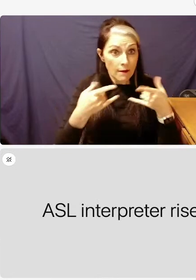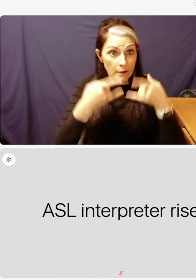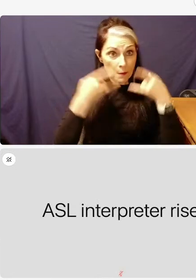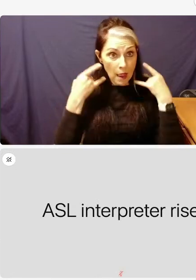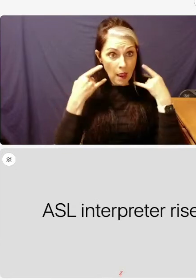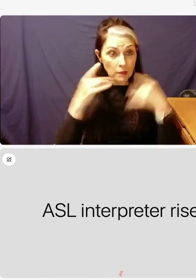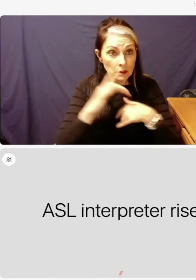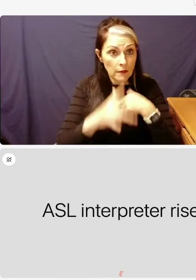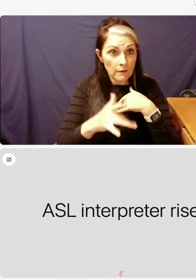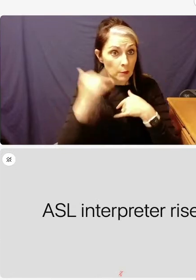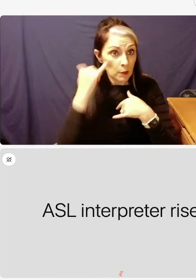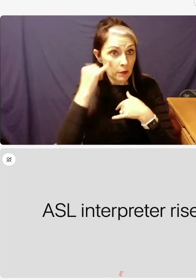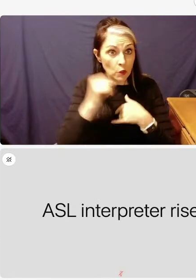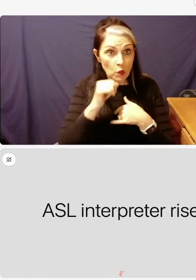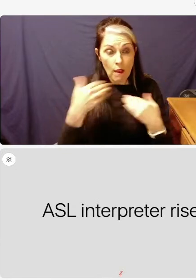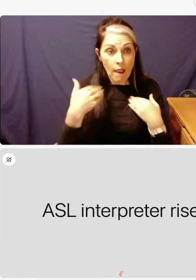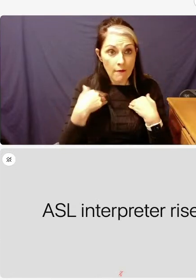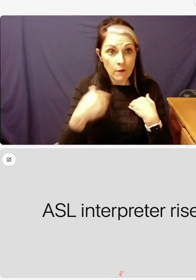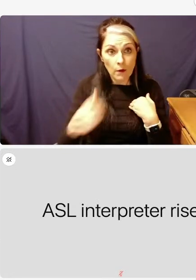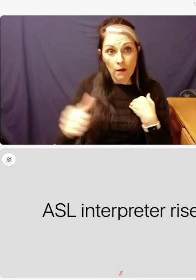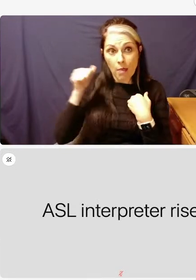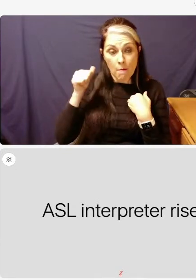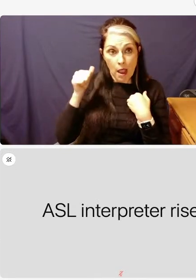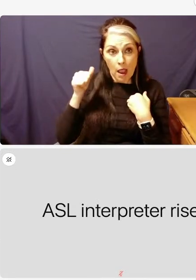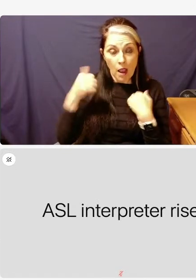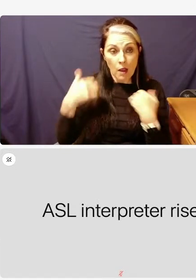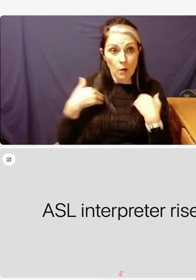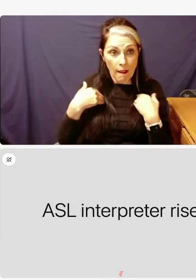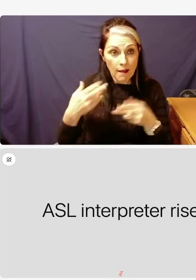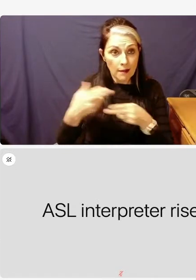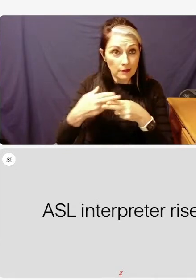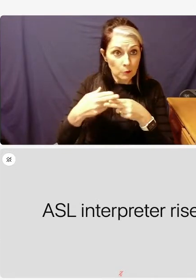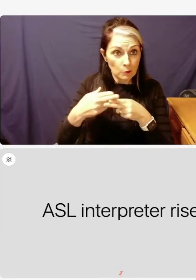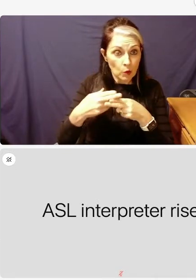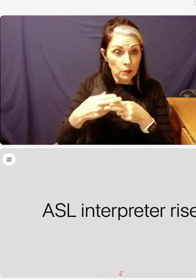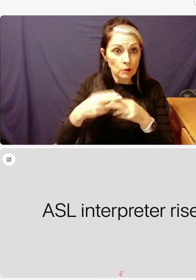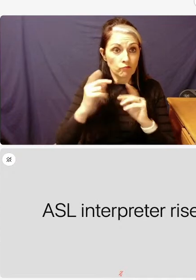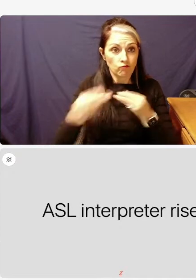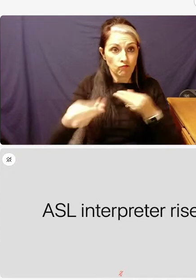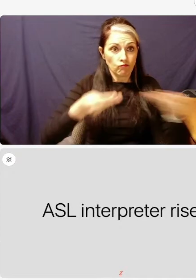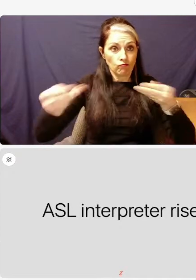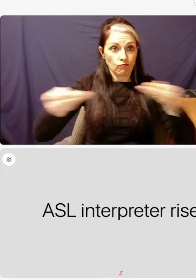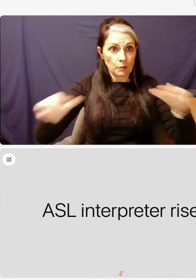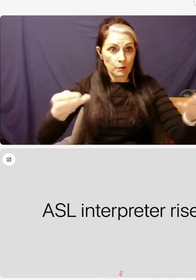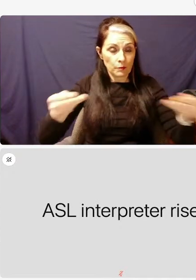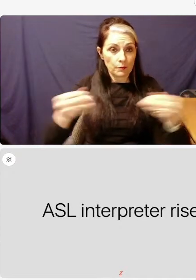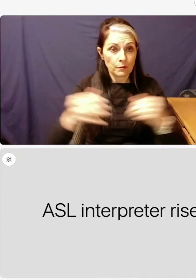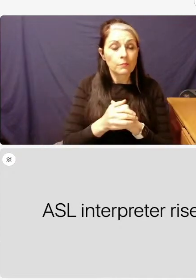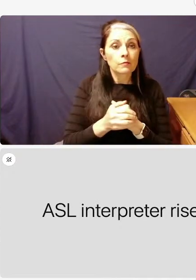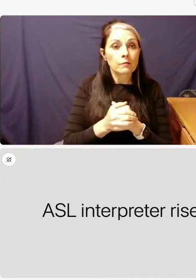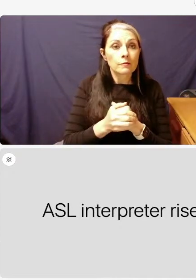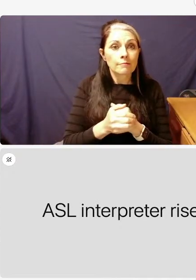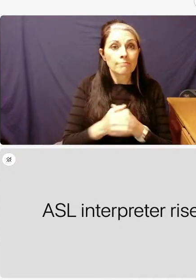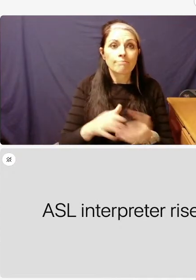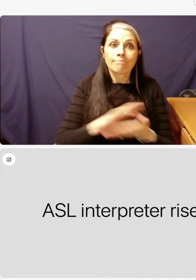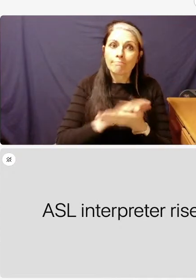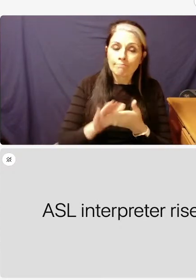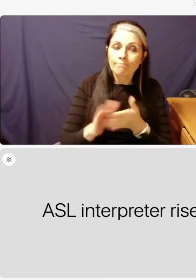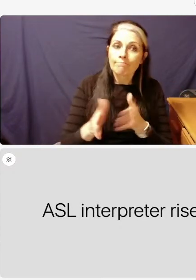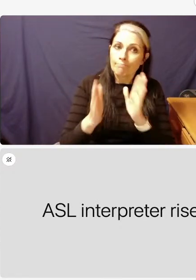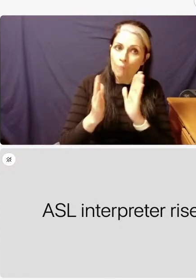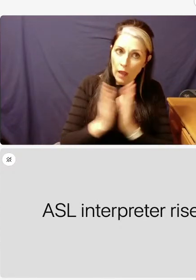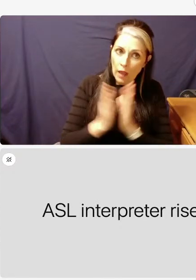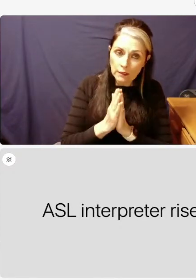and again those are be available should anybody who need one but please we would just kindly ask for your compliance and wearing a mask to see